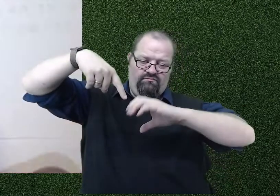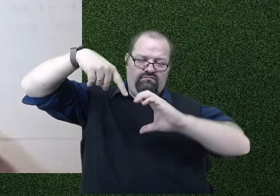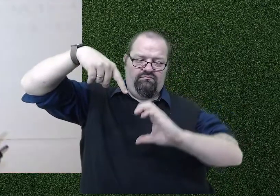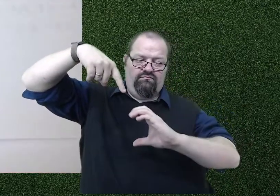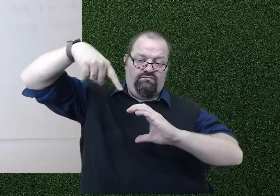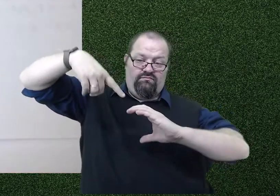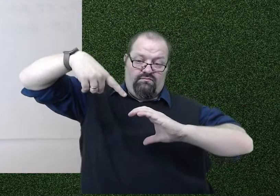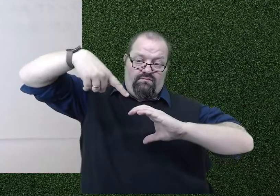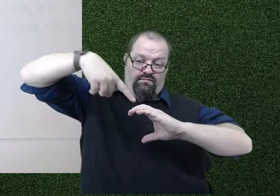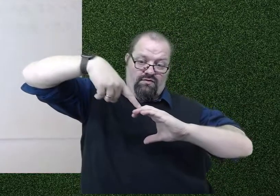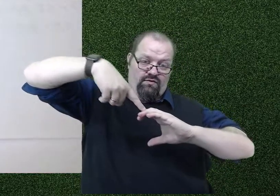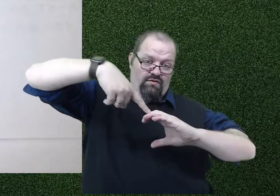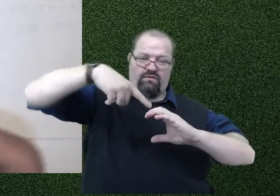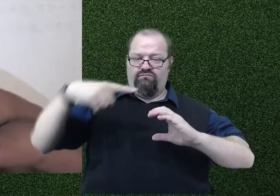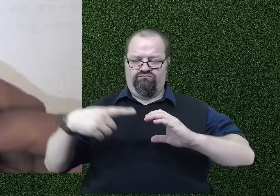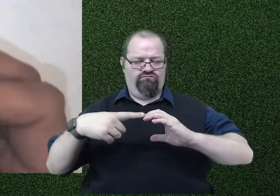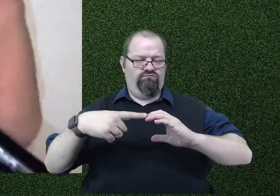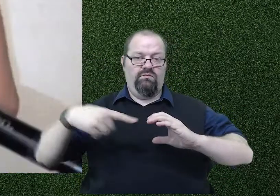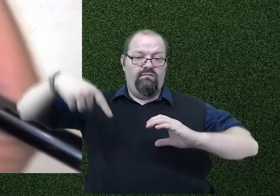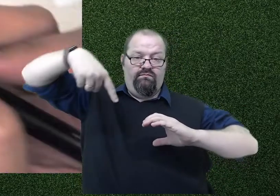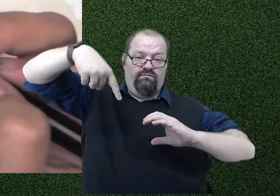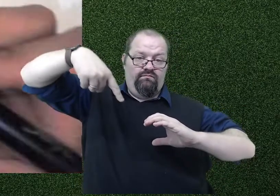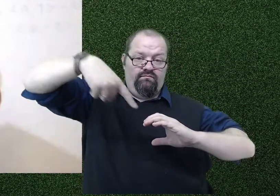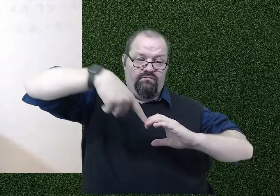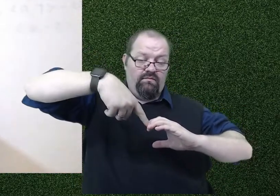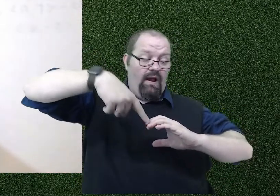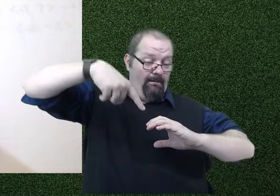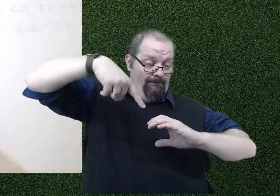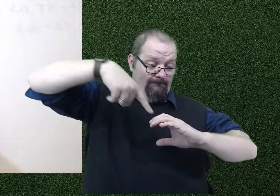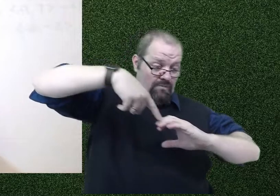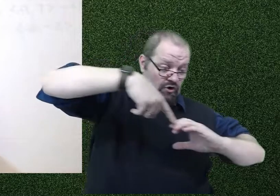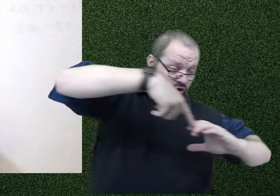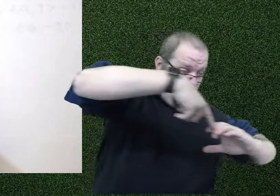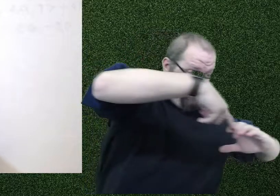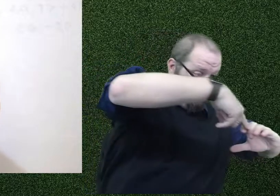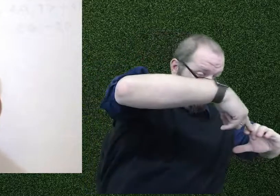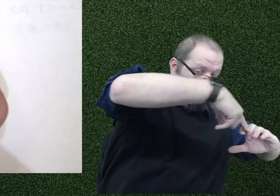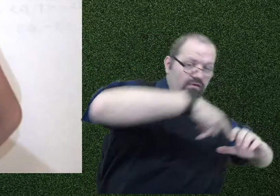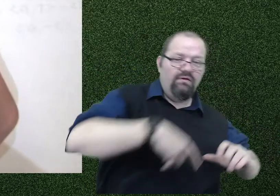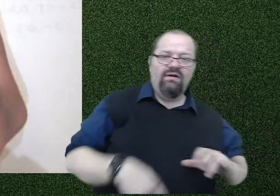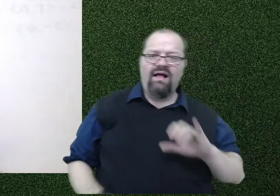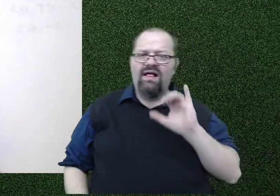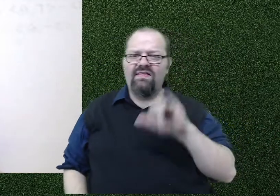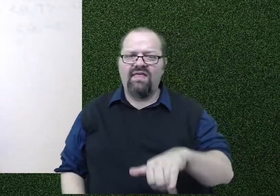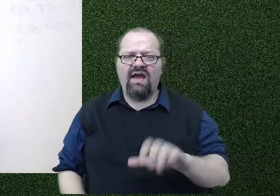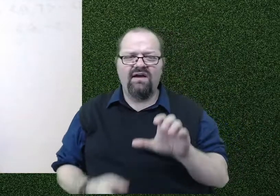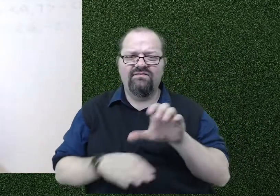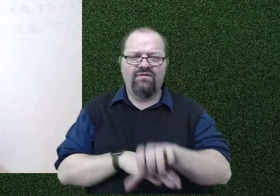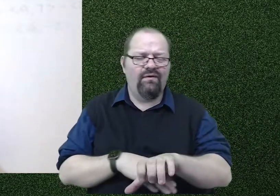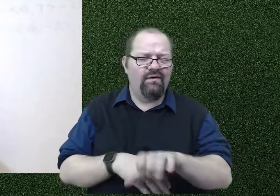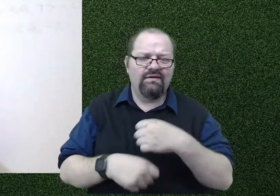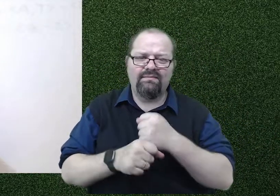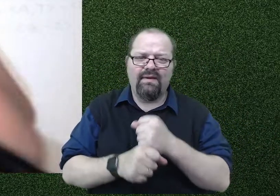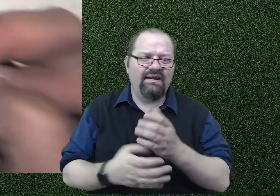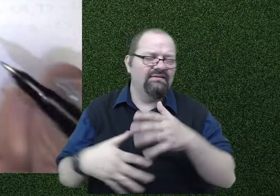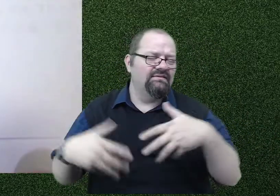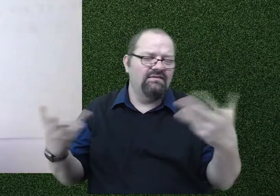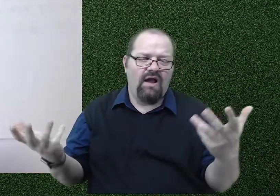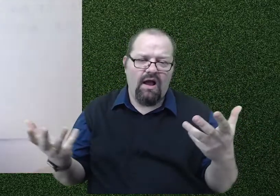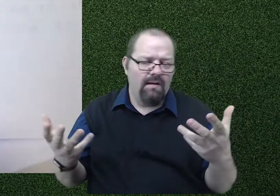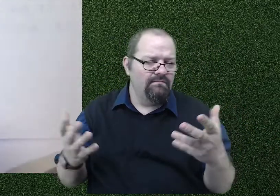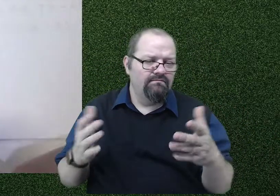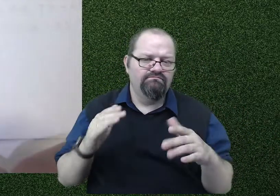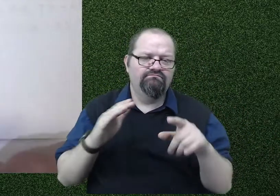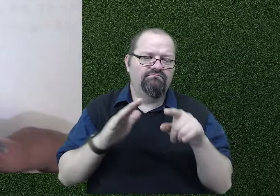on my box, so I'm pushing it, and let's say this force makes some angle with the horizontal theta.